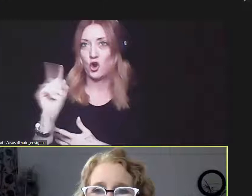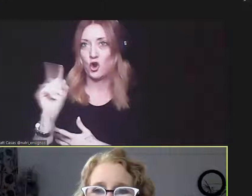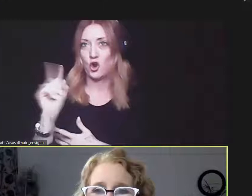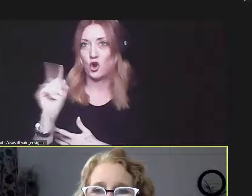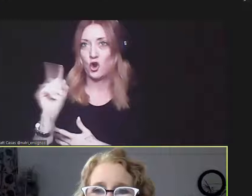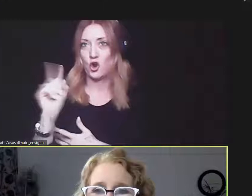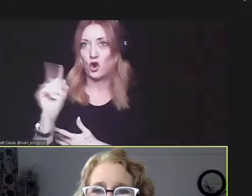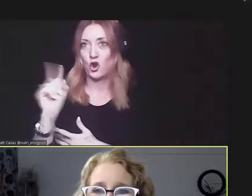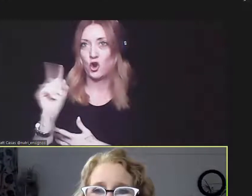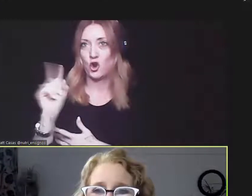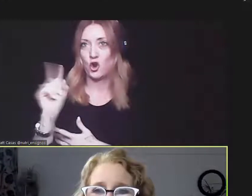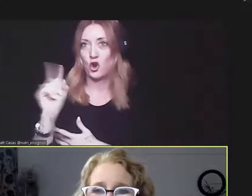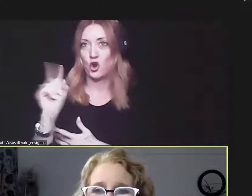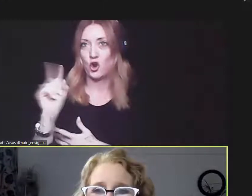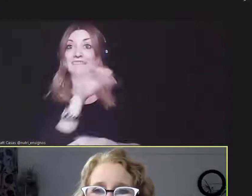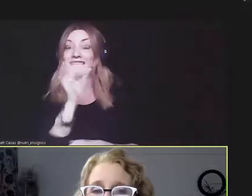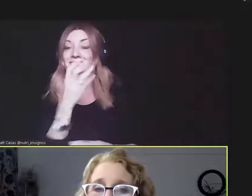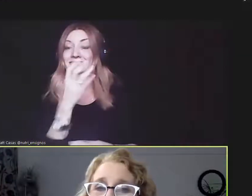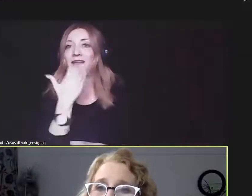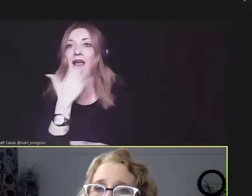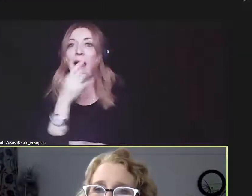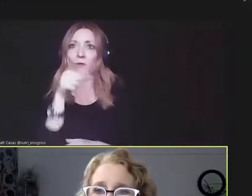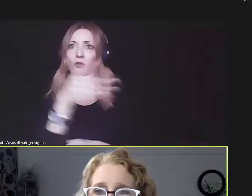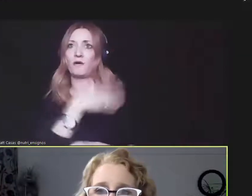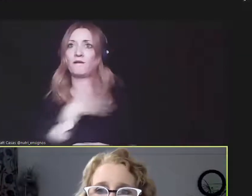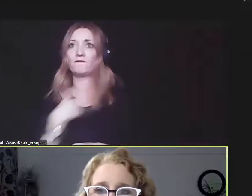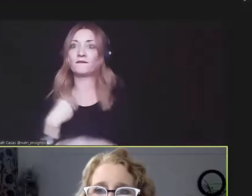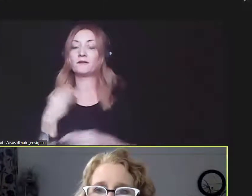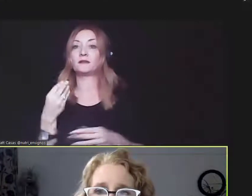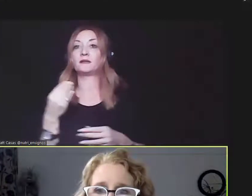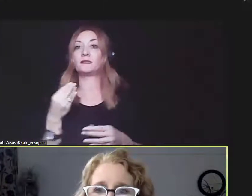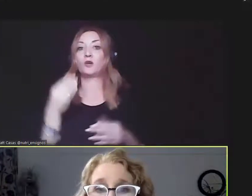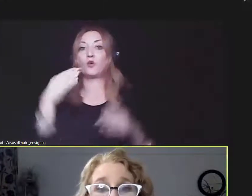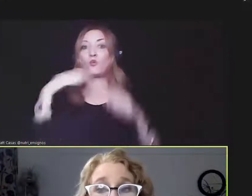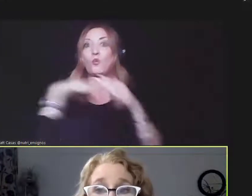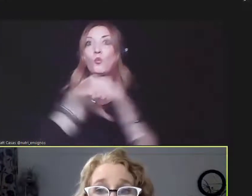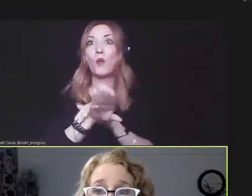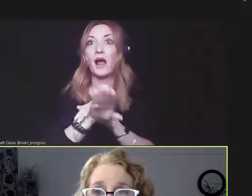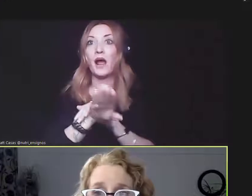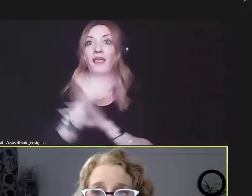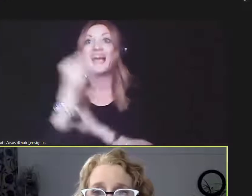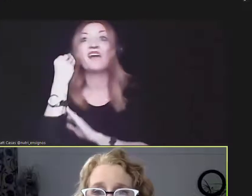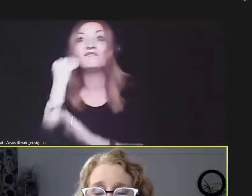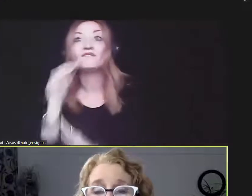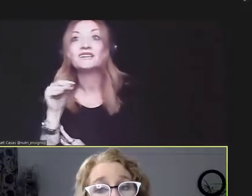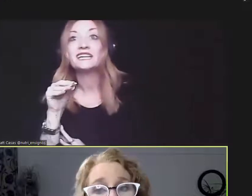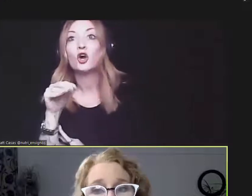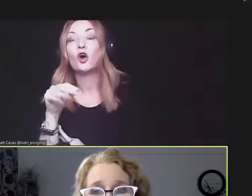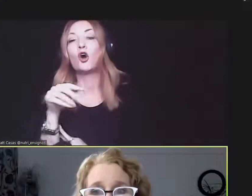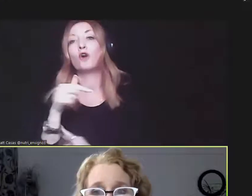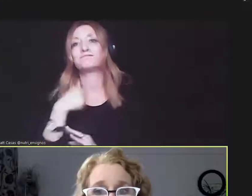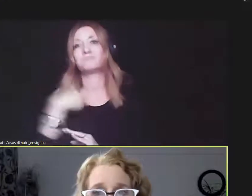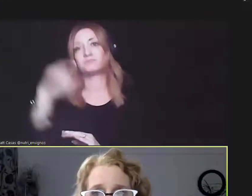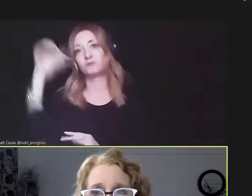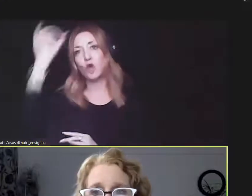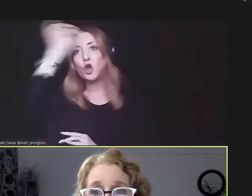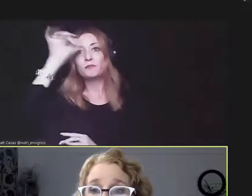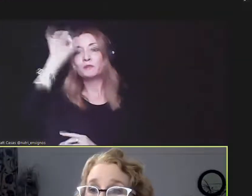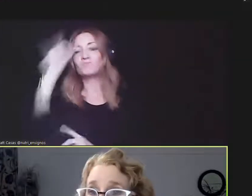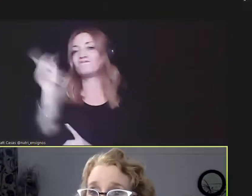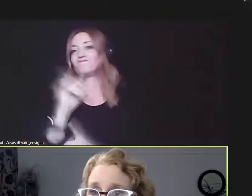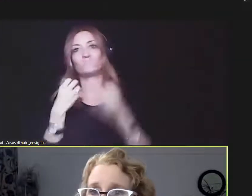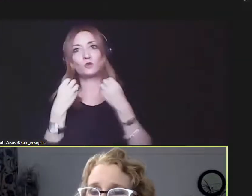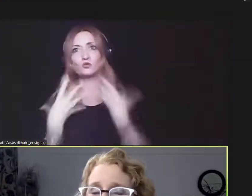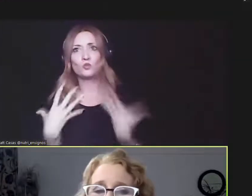don't think are good, because the refrigerator temperature is very moist for bad bacteria